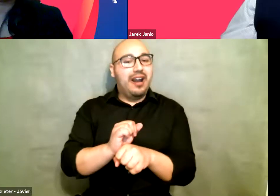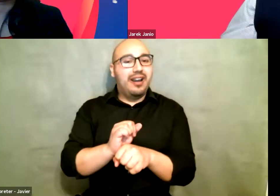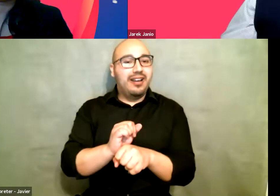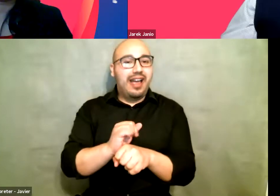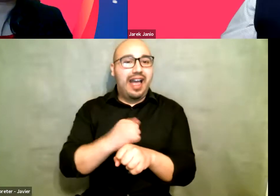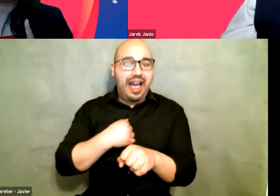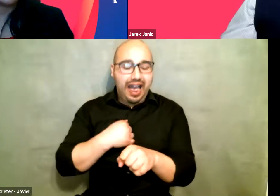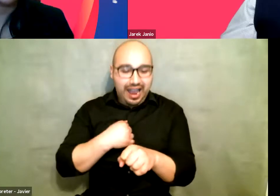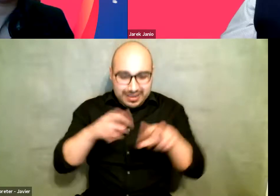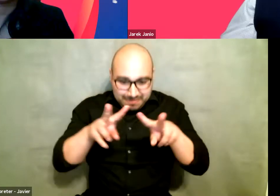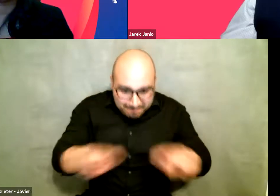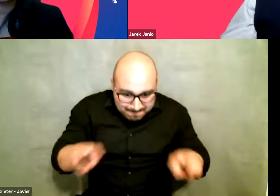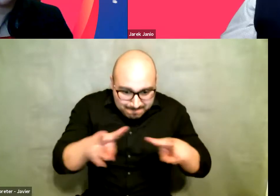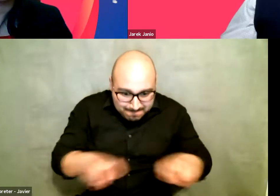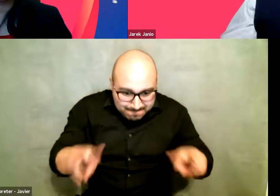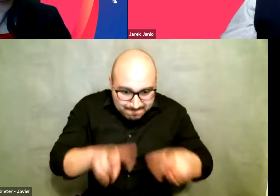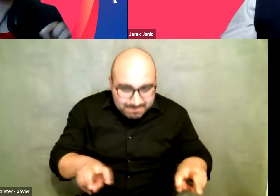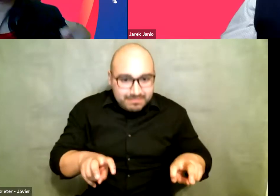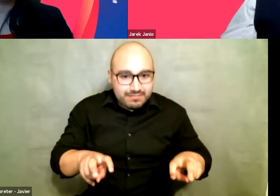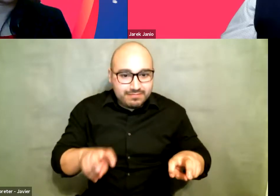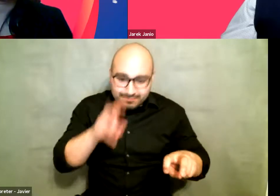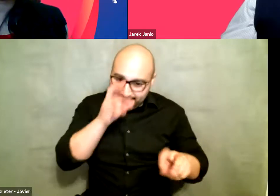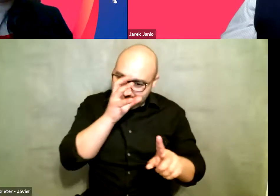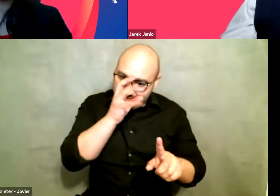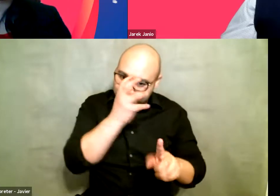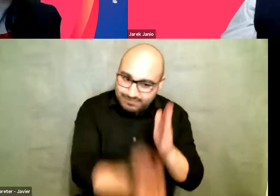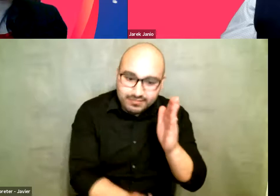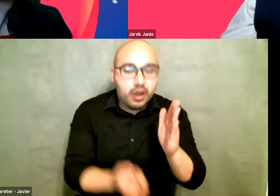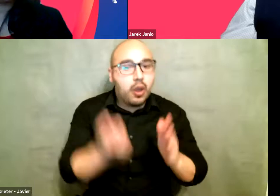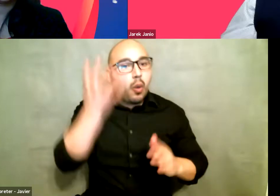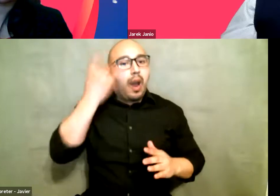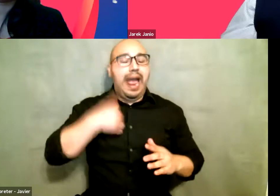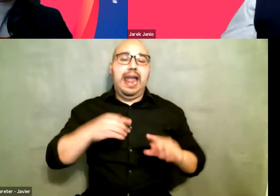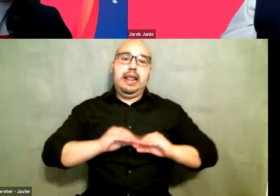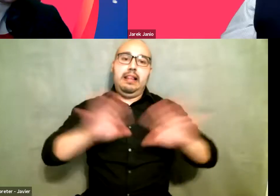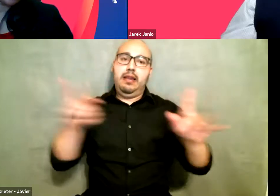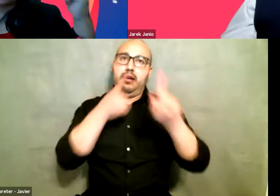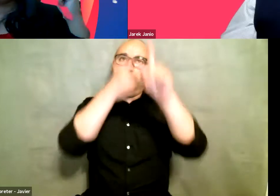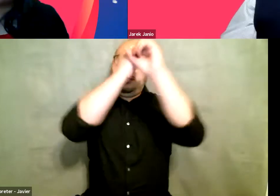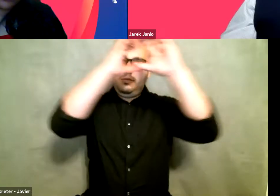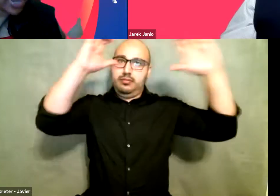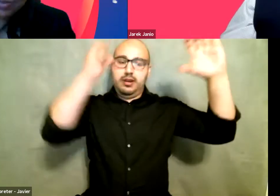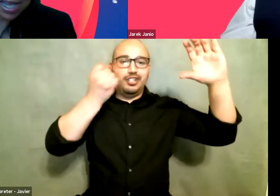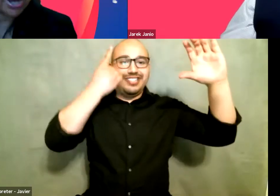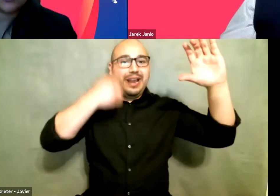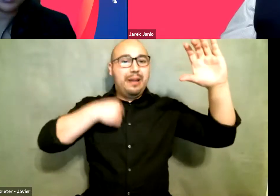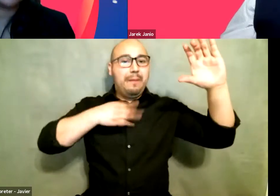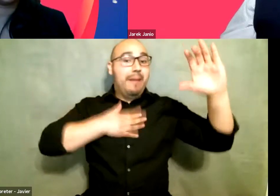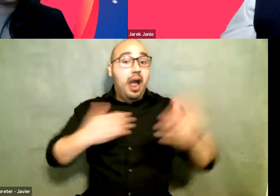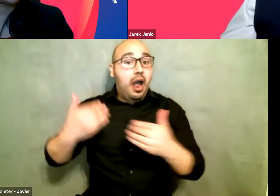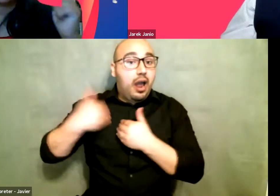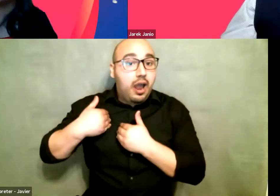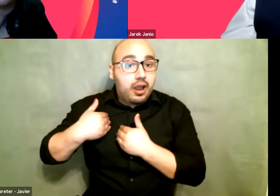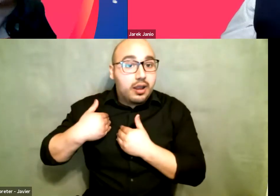as a faculty member because I had a clear understanding. I am there to serve my students. And with grave